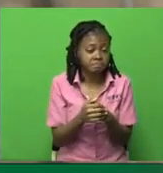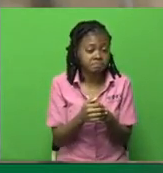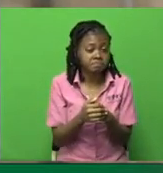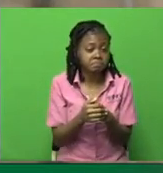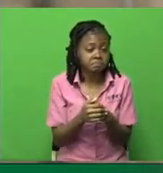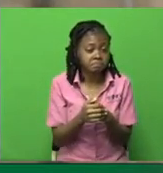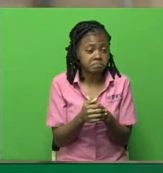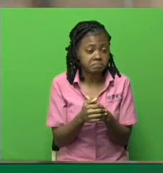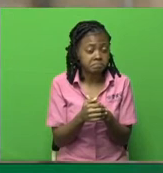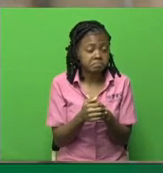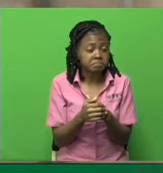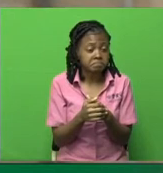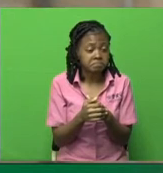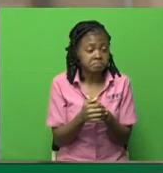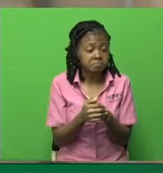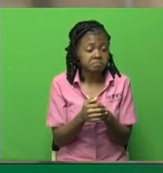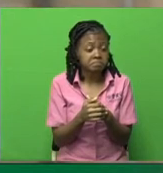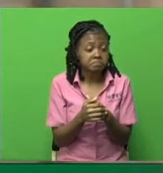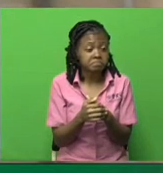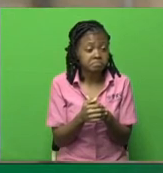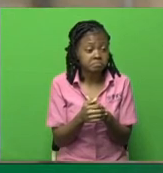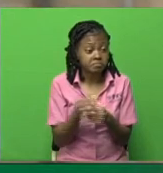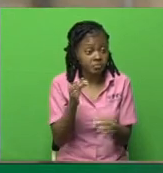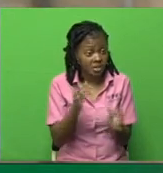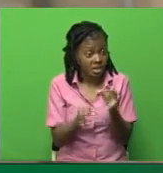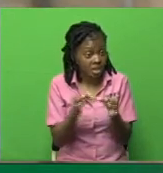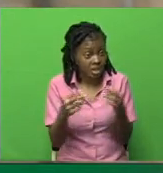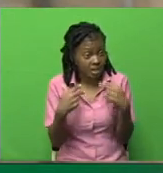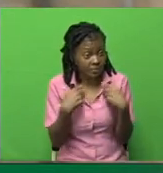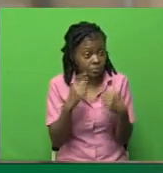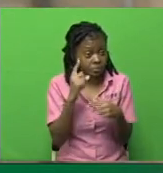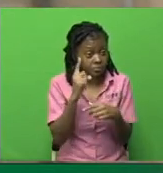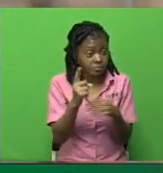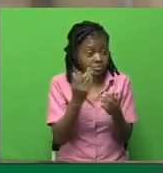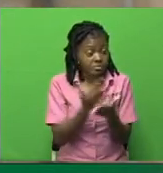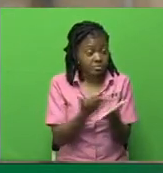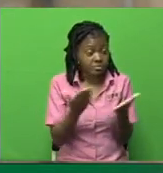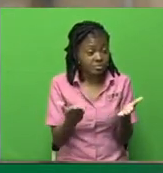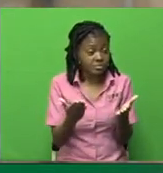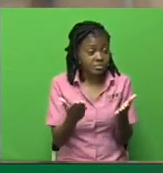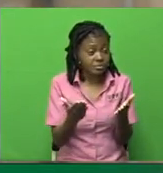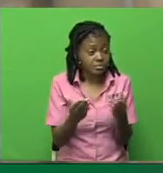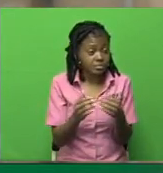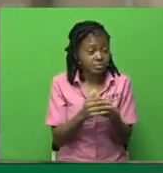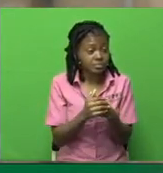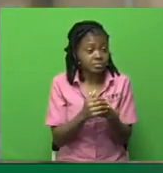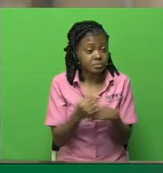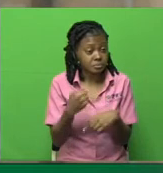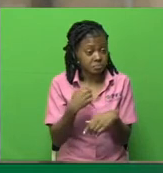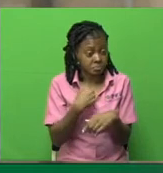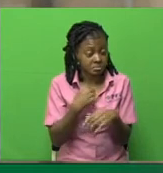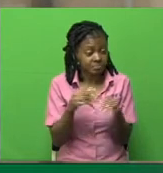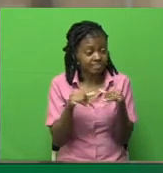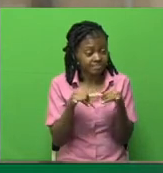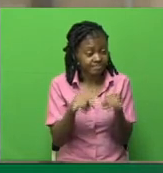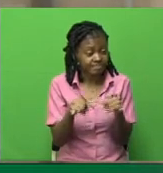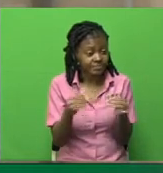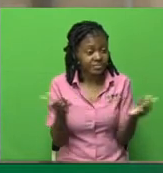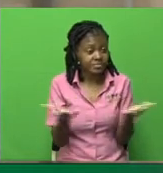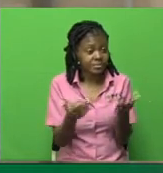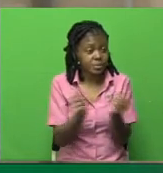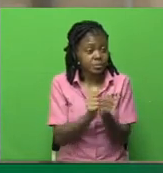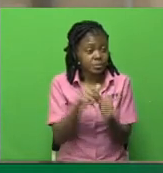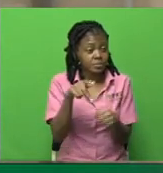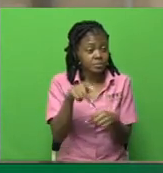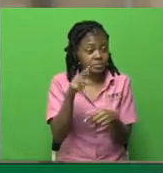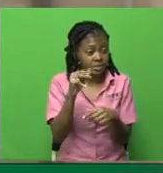and if there is one thing if there is one thing that encourages me to stay here and solely on with my team on this b